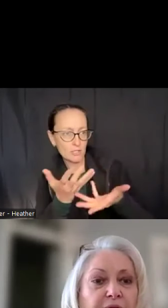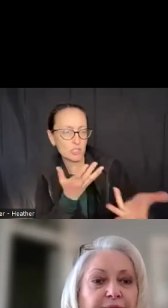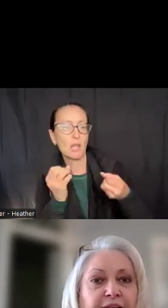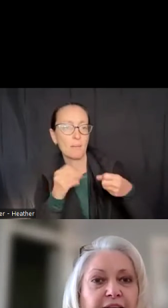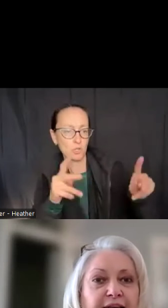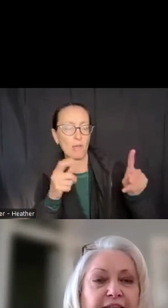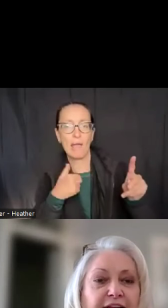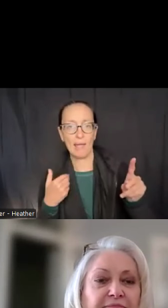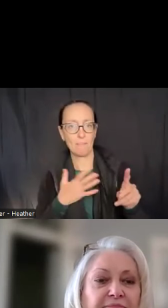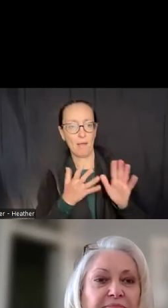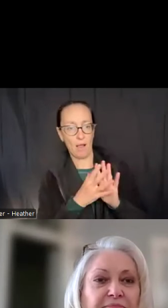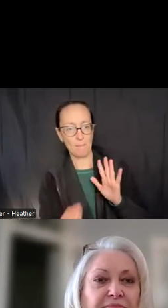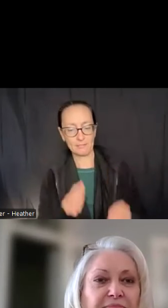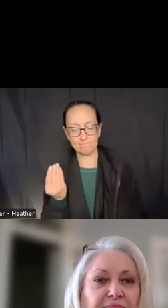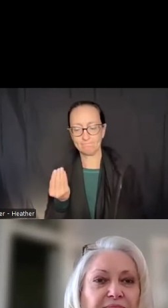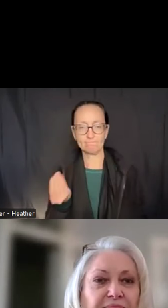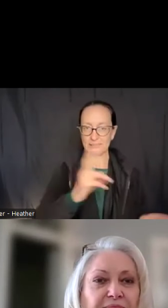your own copy. Next slide.